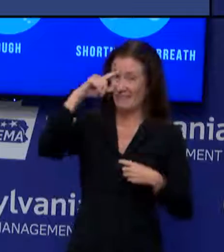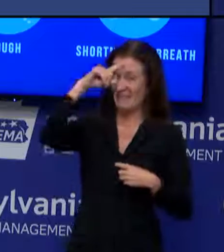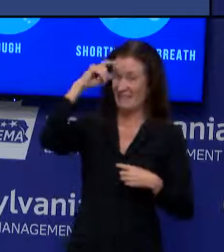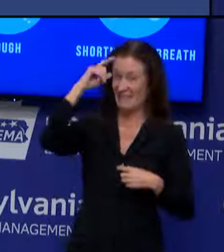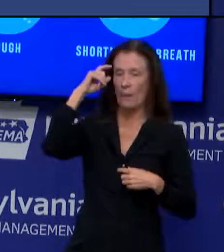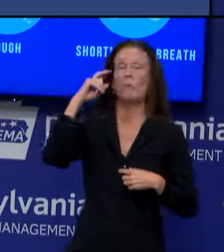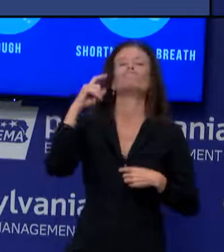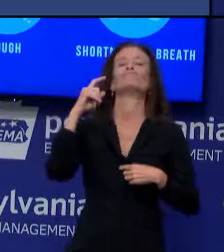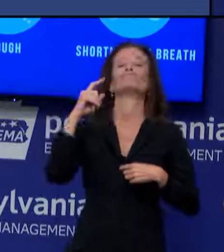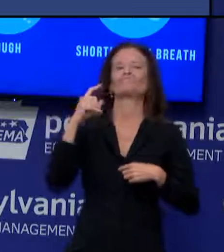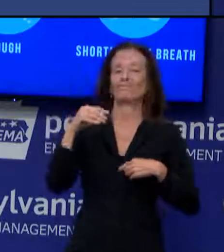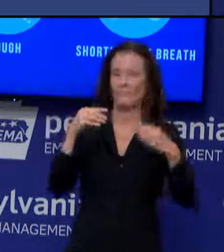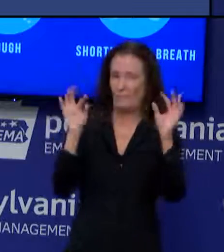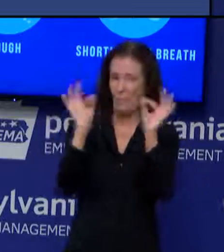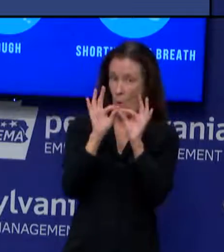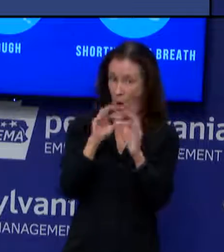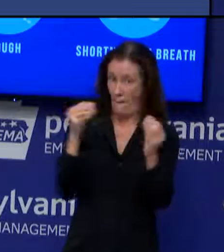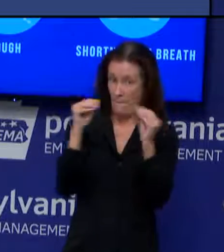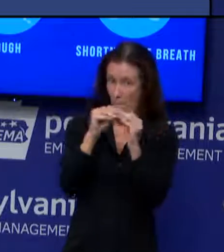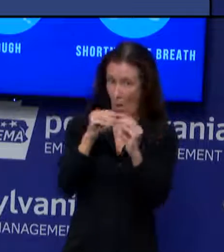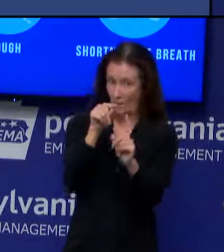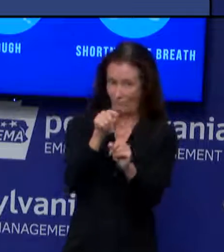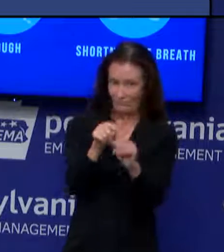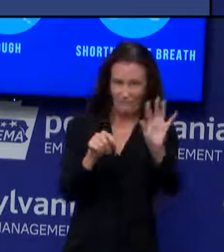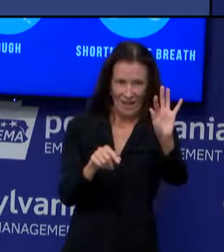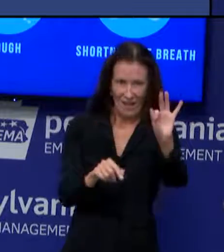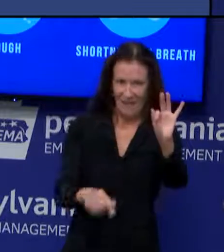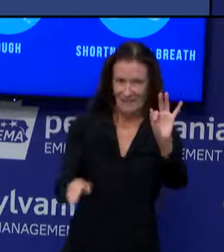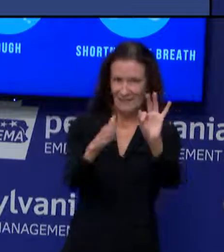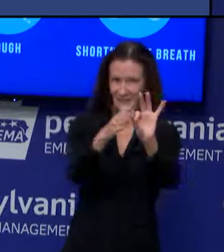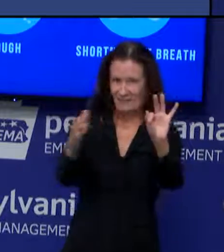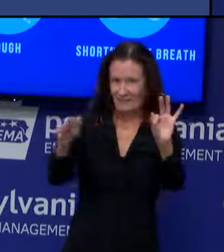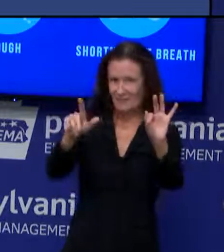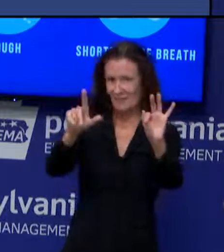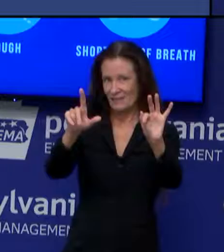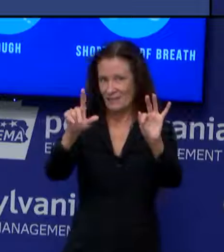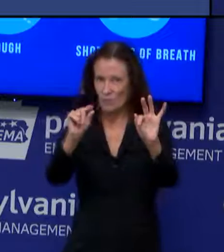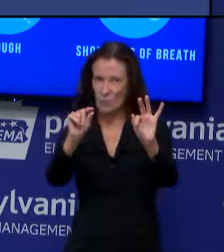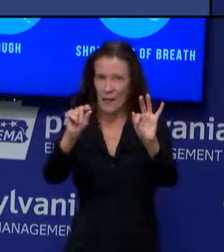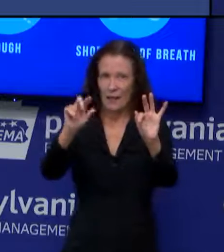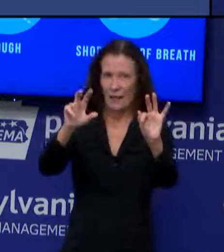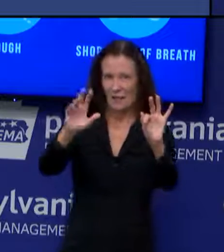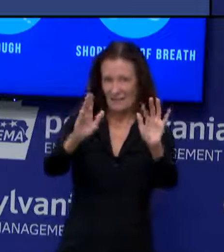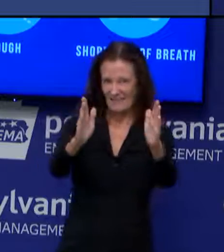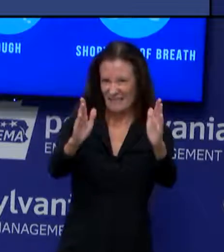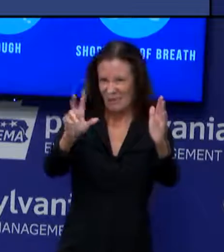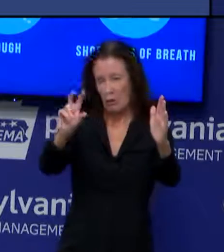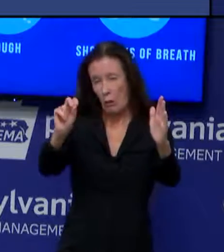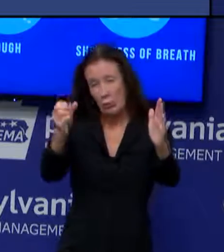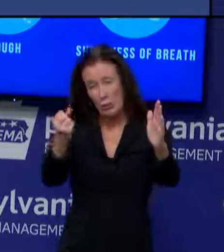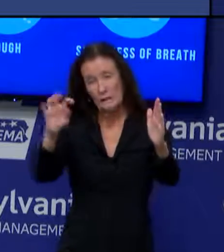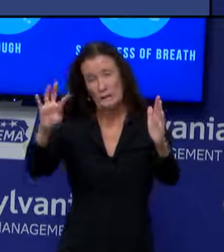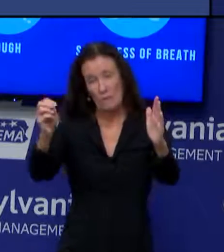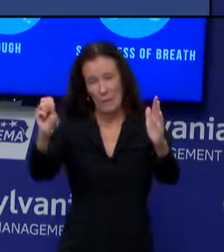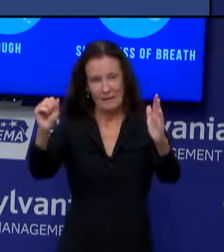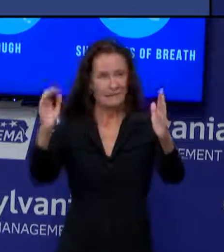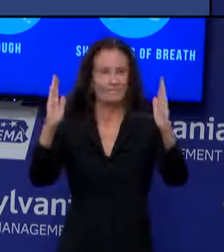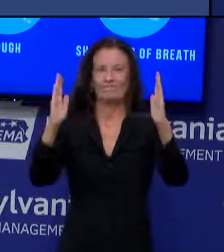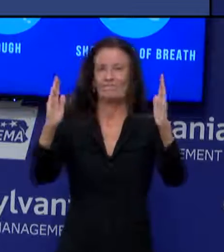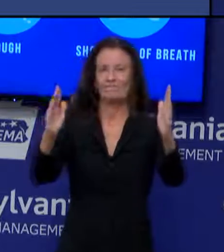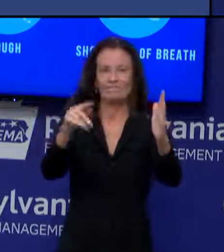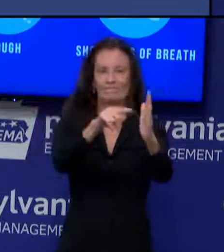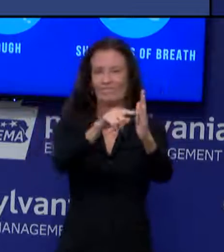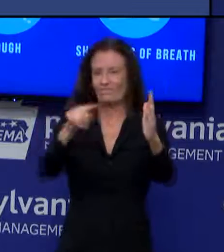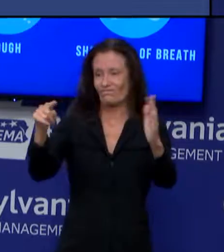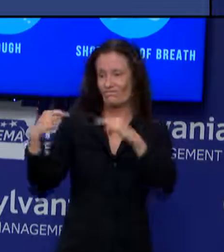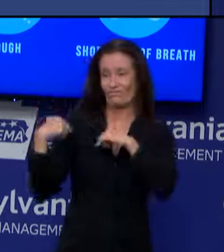was 19-year-olds, those in their 20s, 30s, even 40s. The specific concern over the last month, though, has been